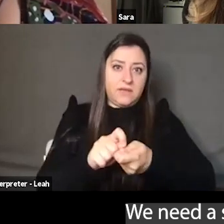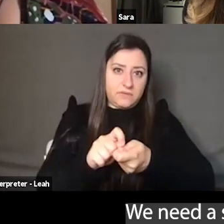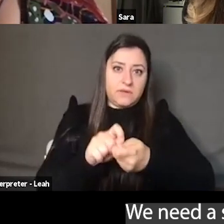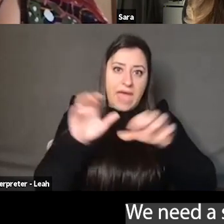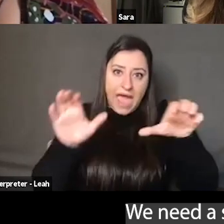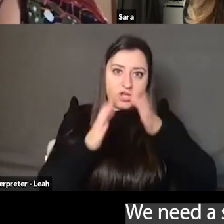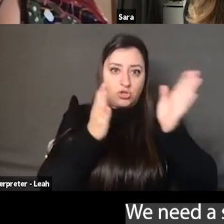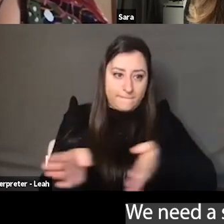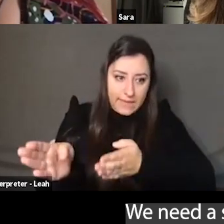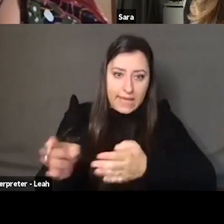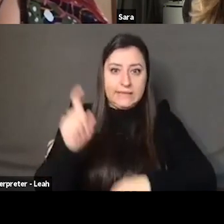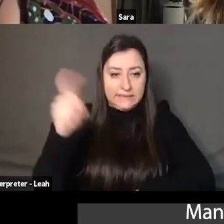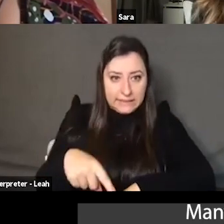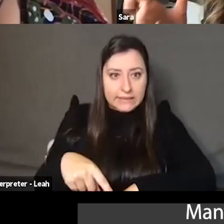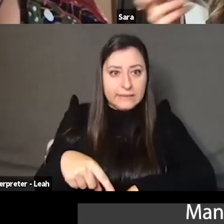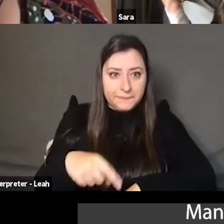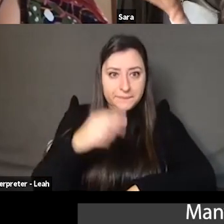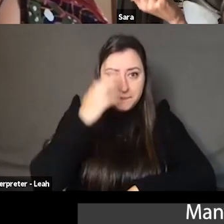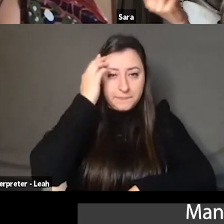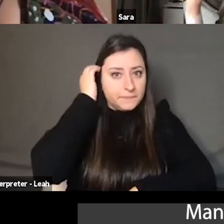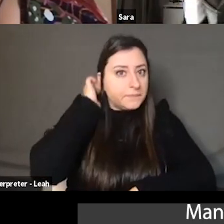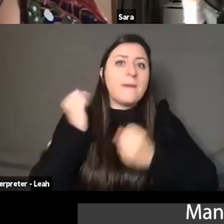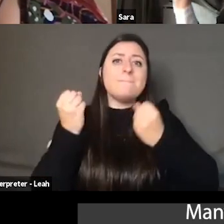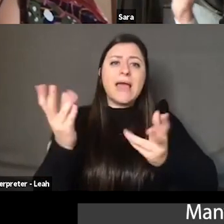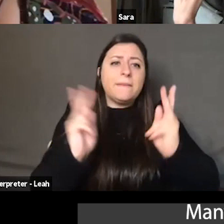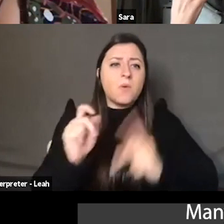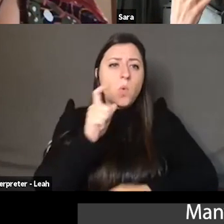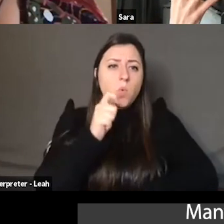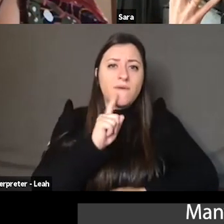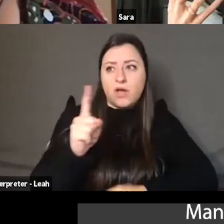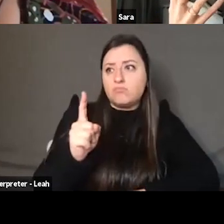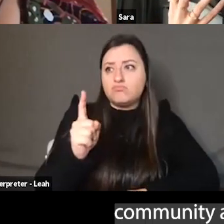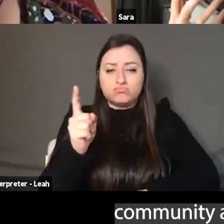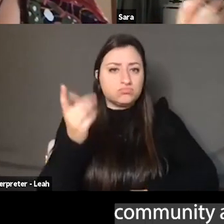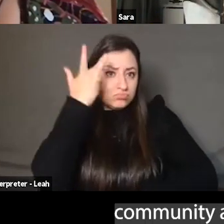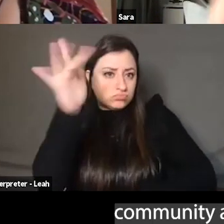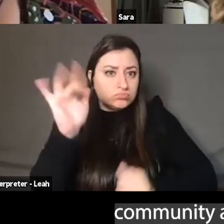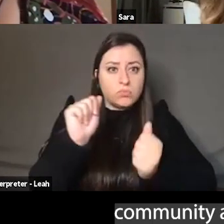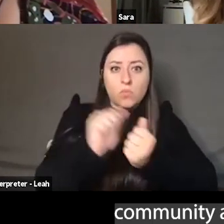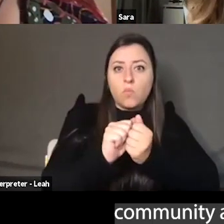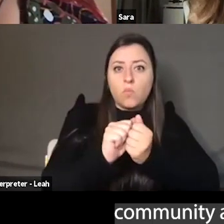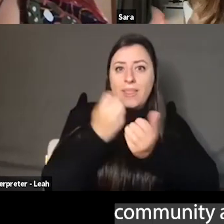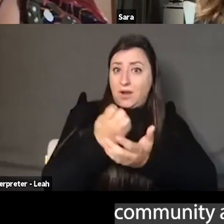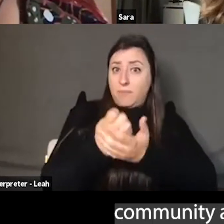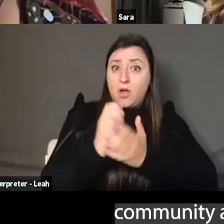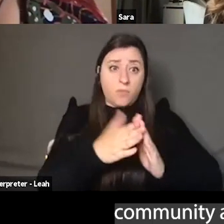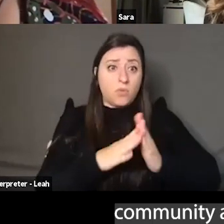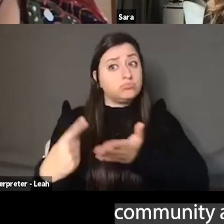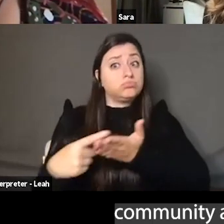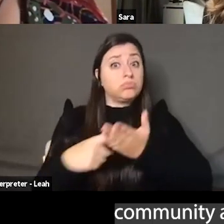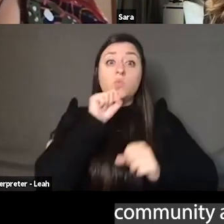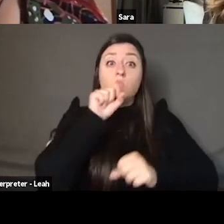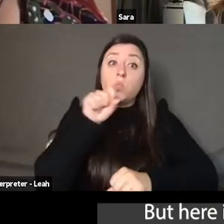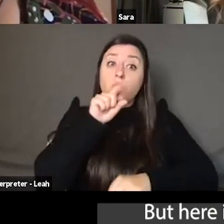a very specific action plan. Many individuals who are very savvy within the economics community are talking about this and they tweet about